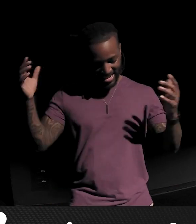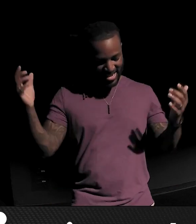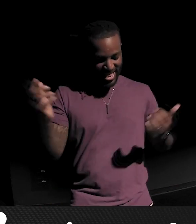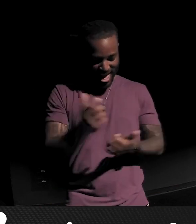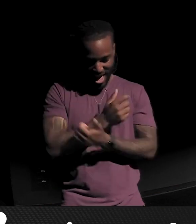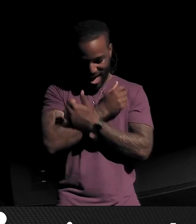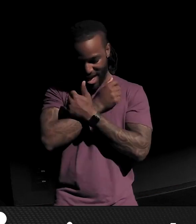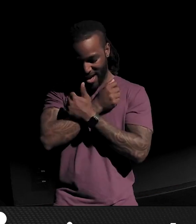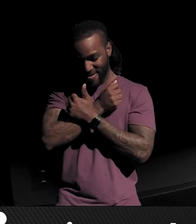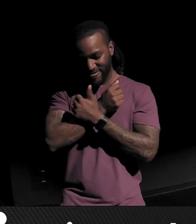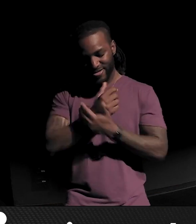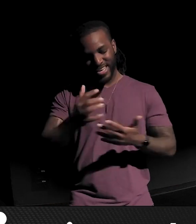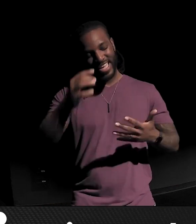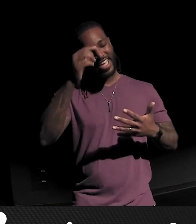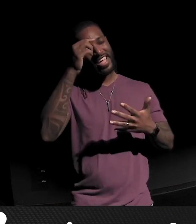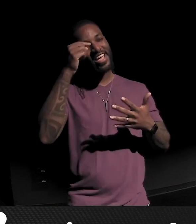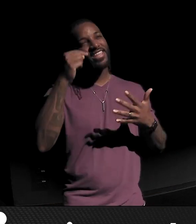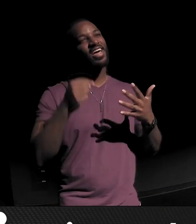in